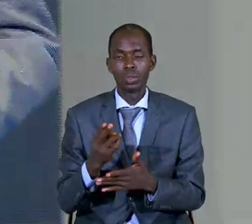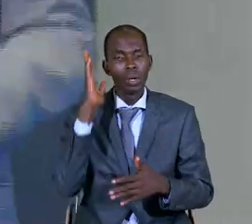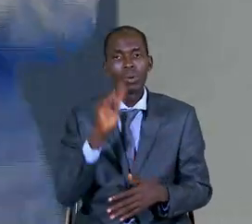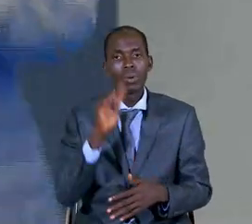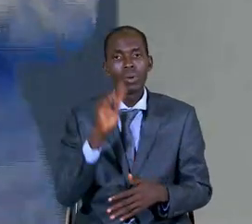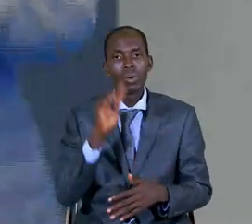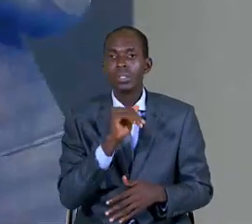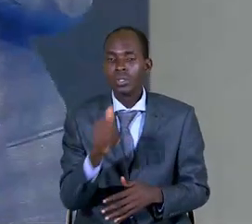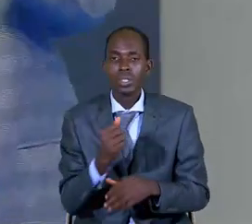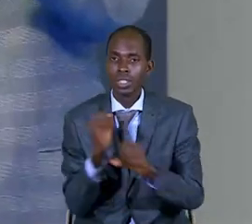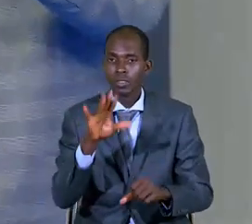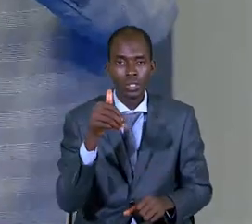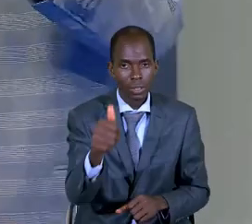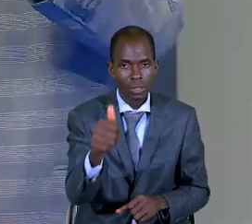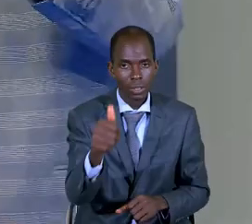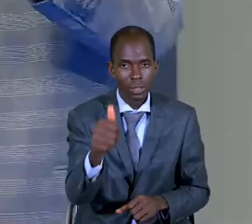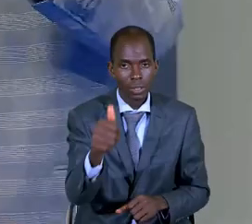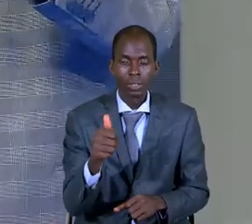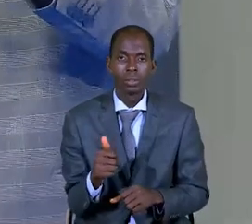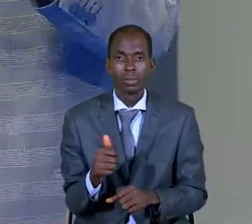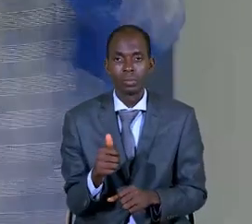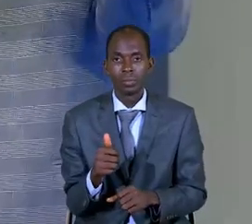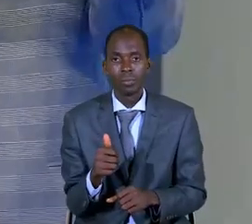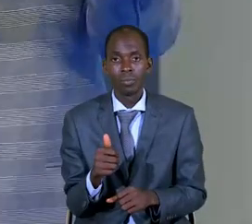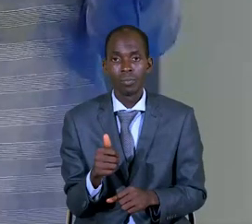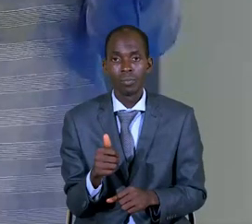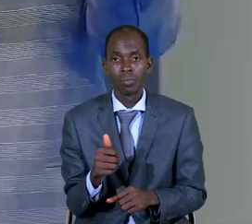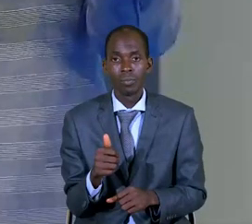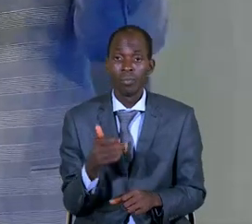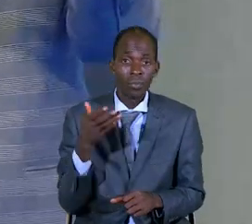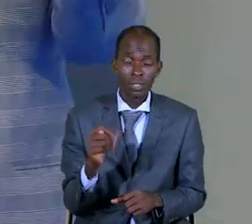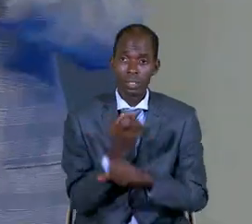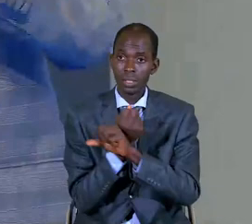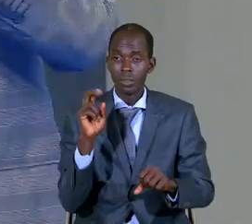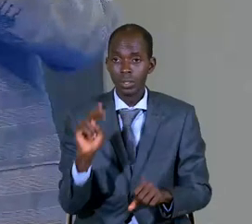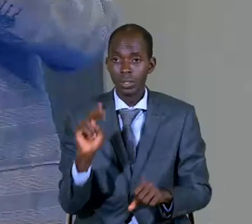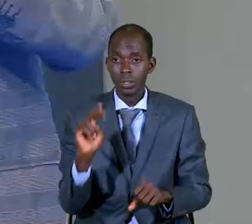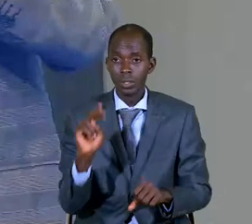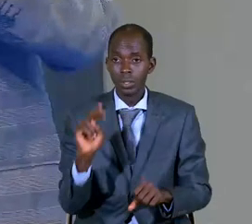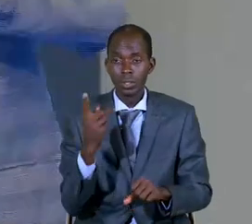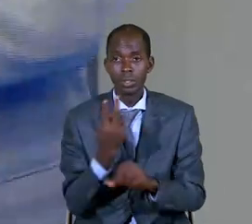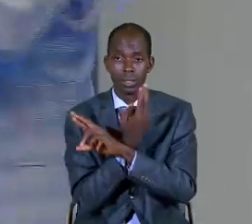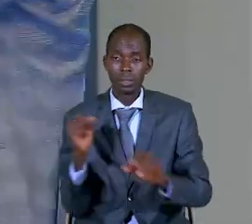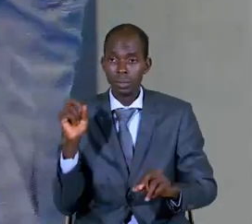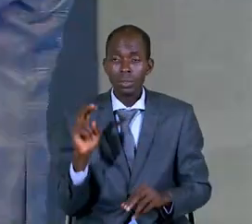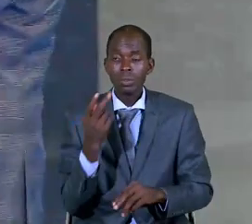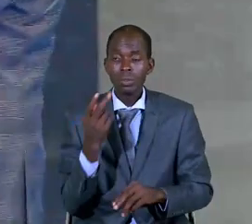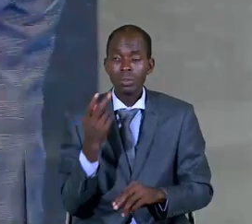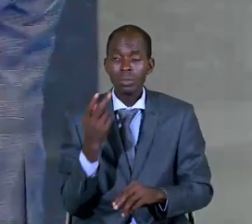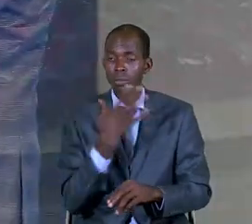save themselves, that their salvation, their redemption, their righteousness, and